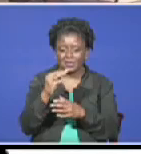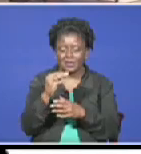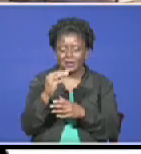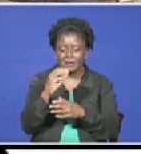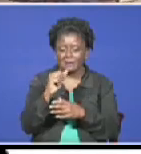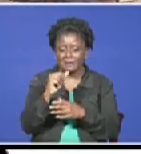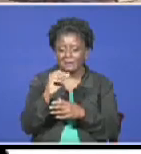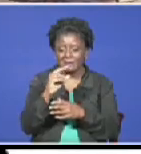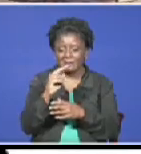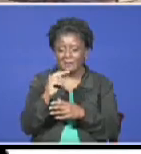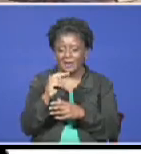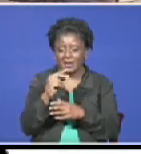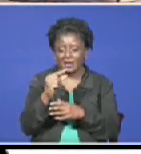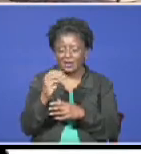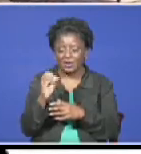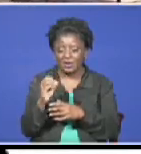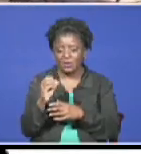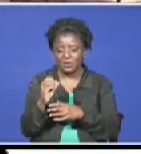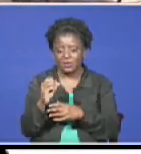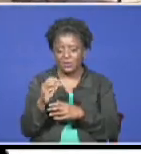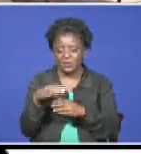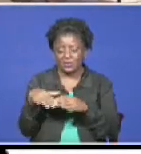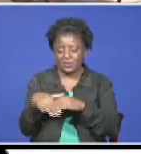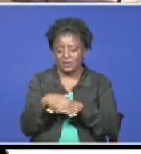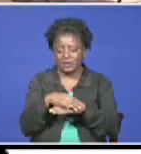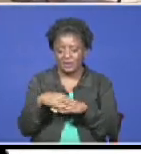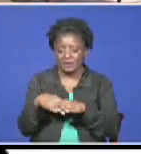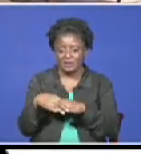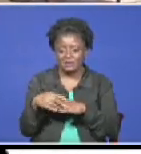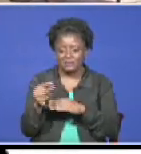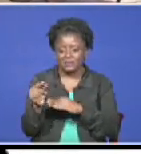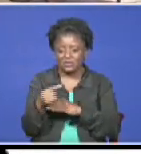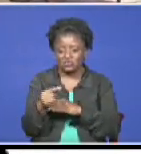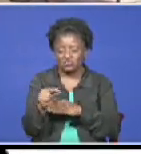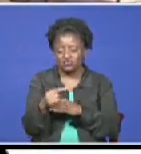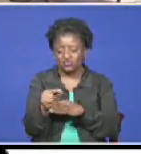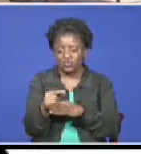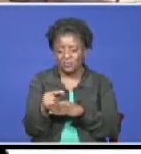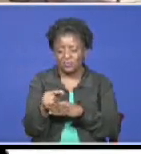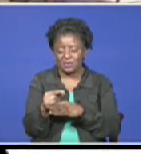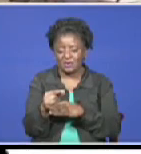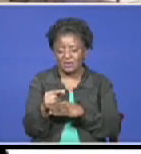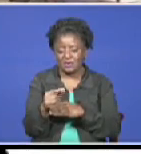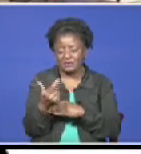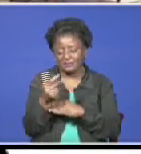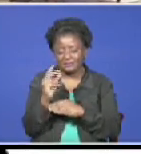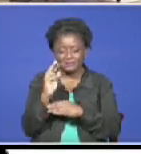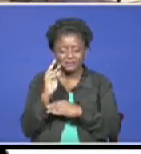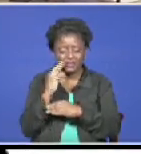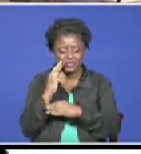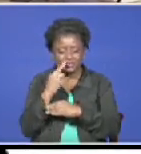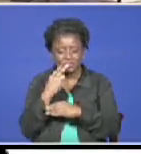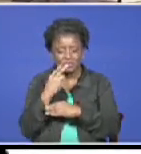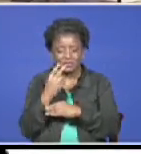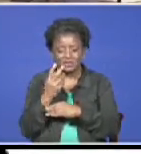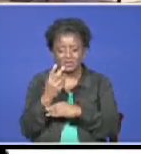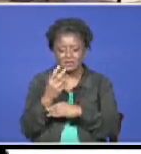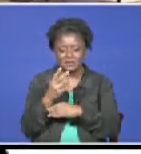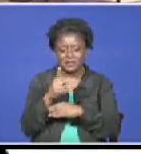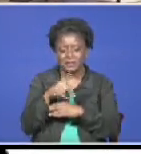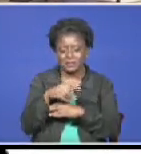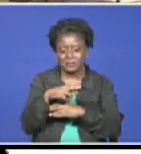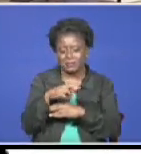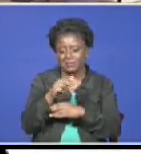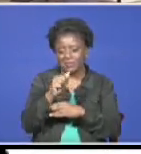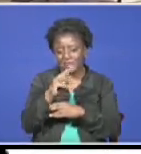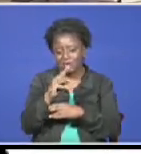grouper, paired it with a bit of lobster essence sauce, a little fire roasted heirloom vegetables, a little broiled prawns,